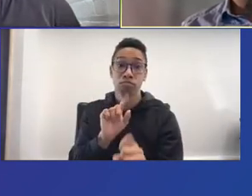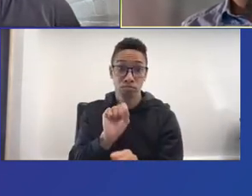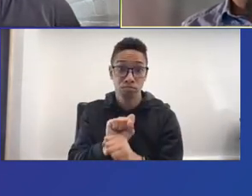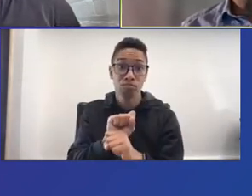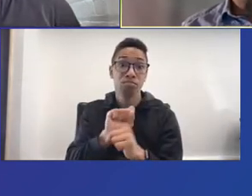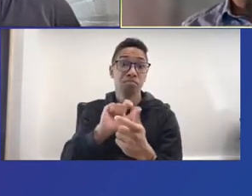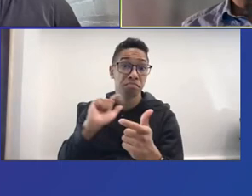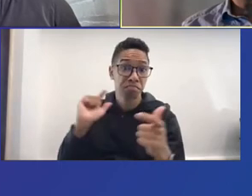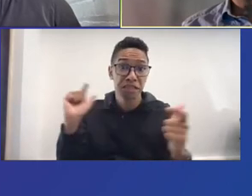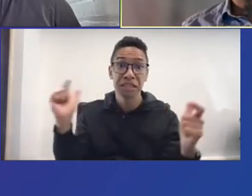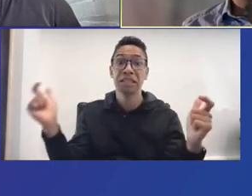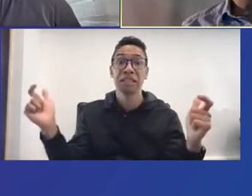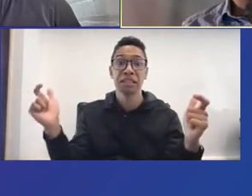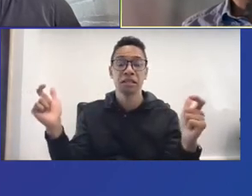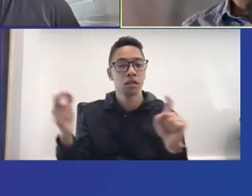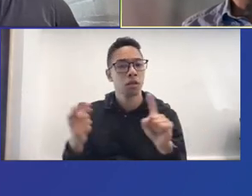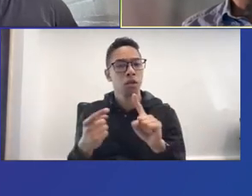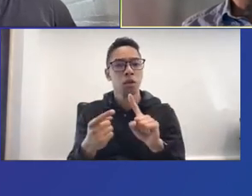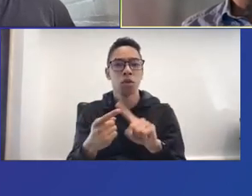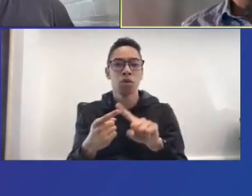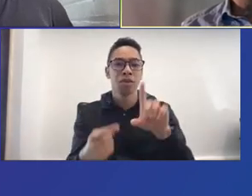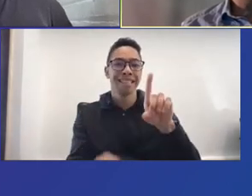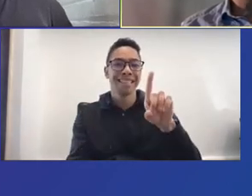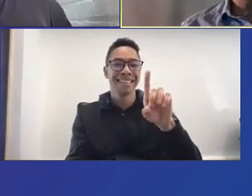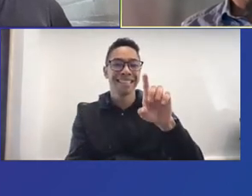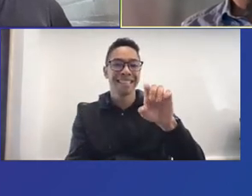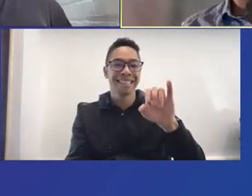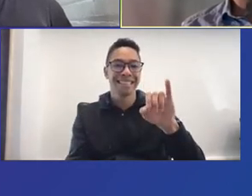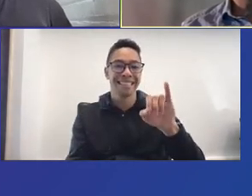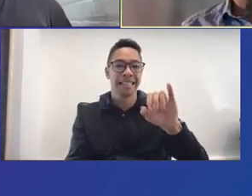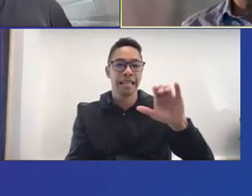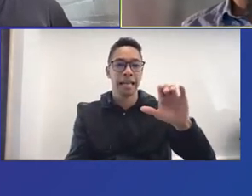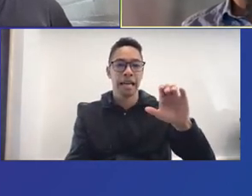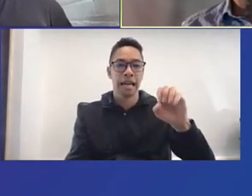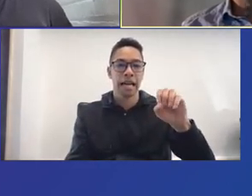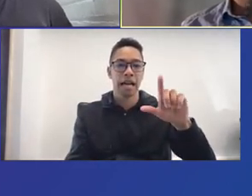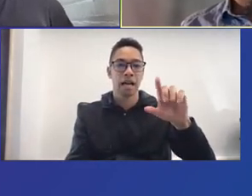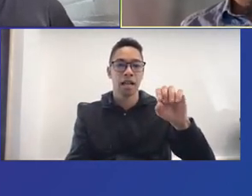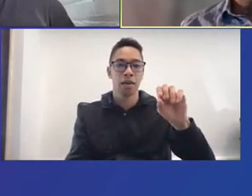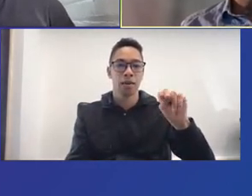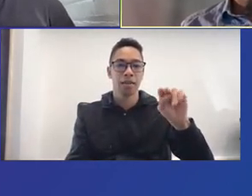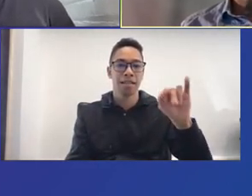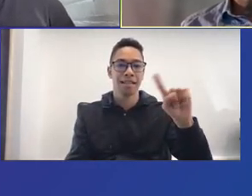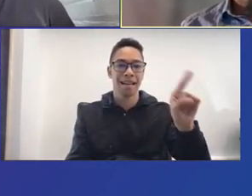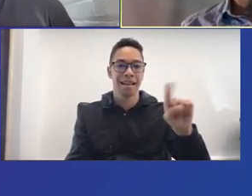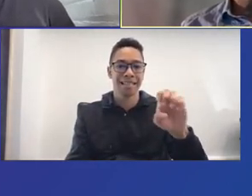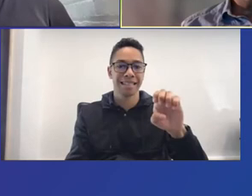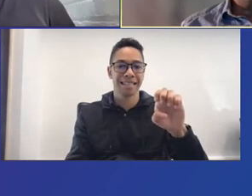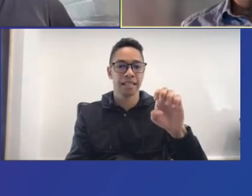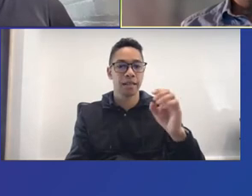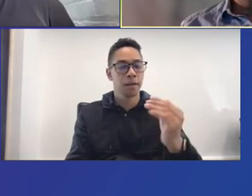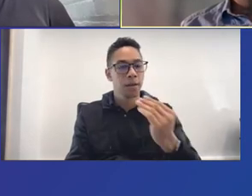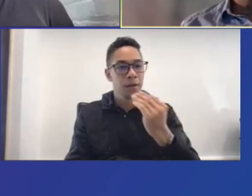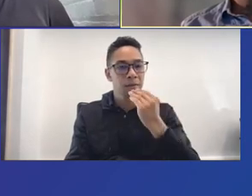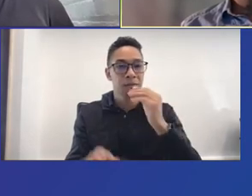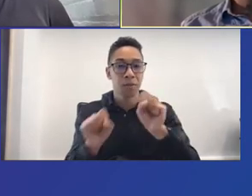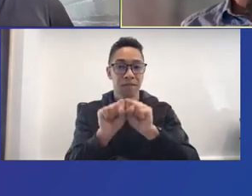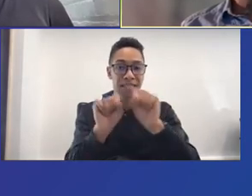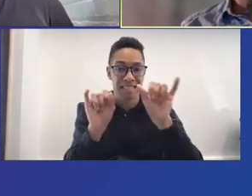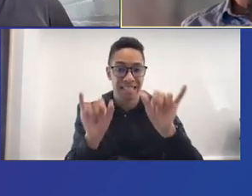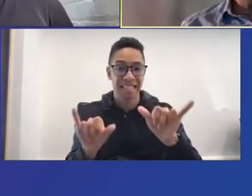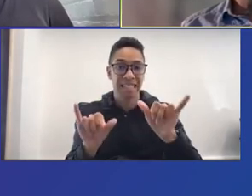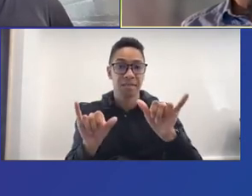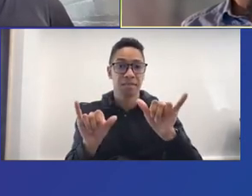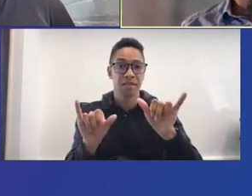of decolonizing food systems in tribal communities across the country, that we